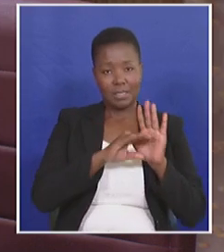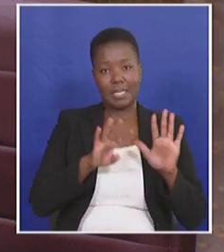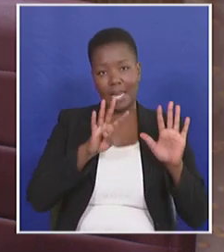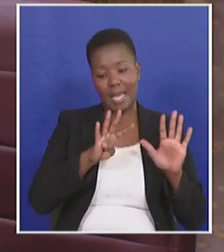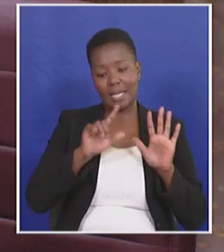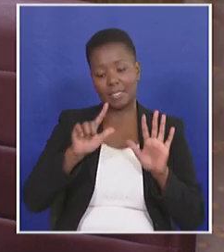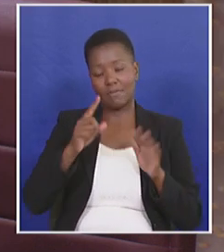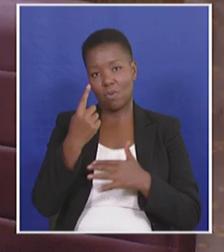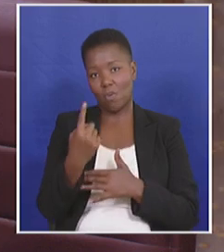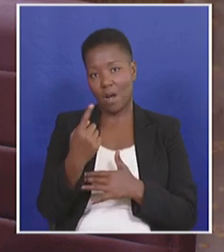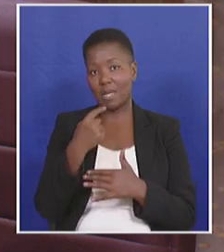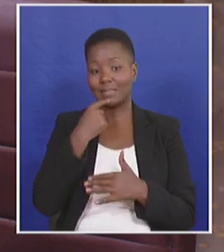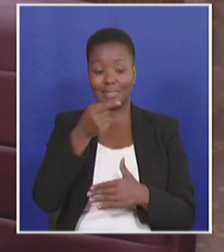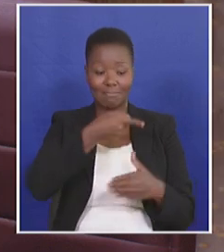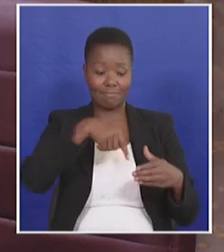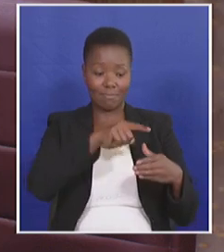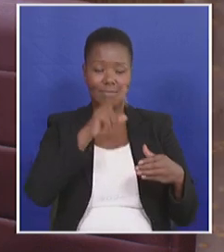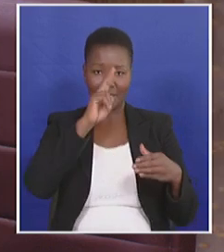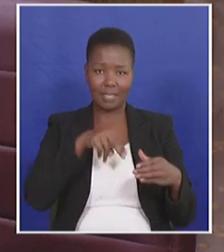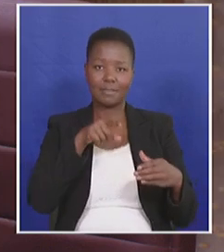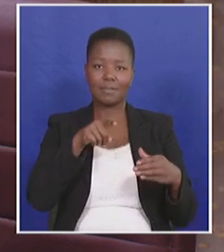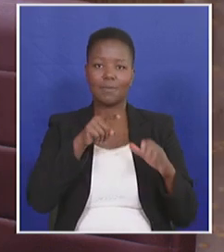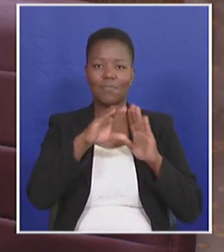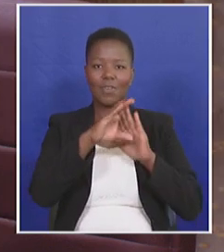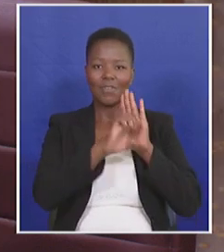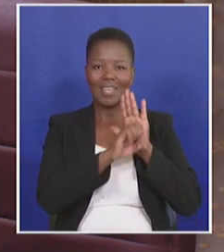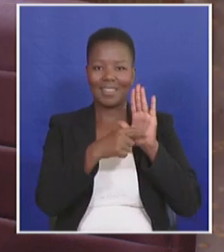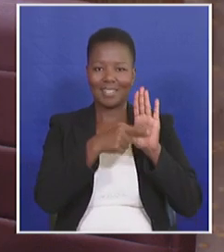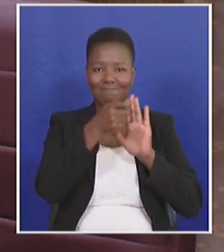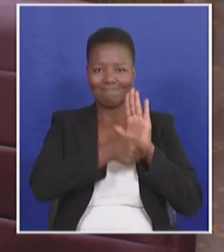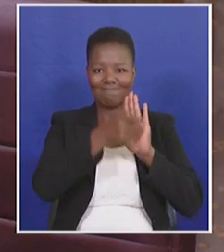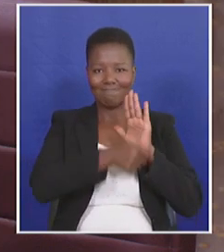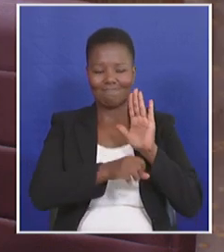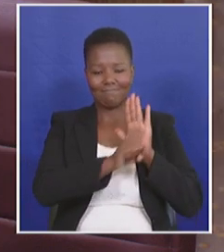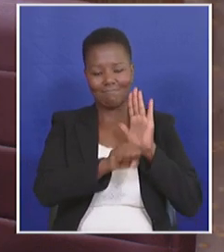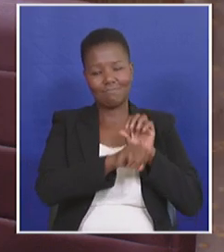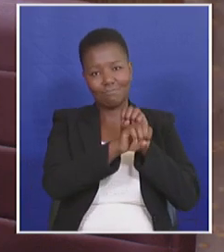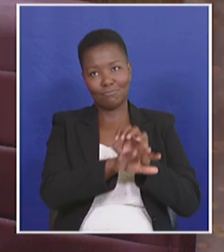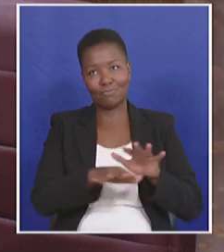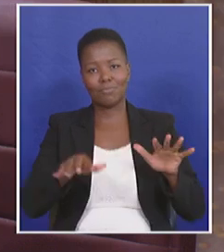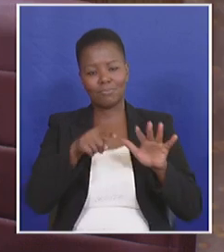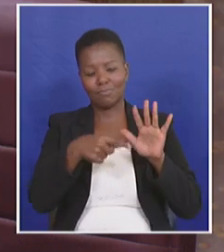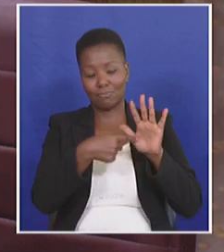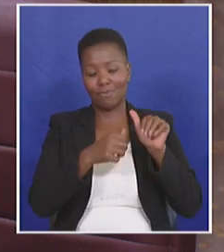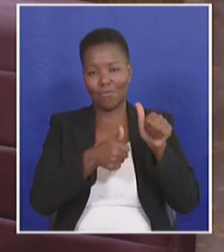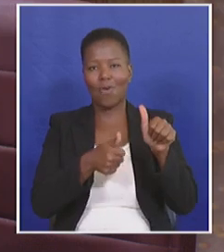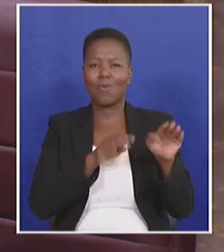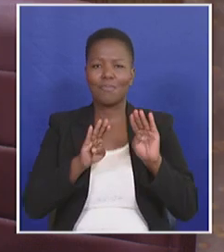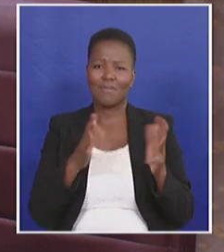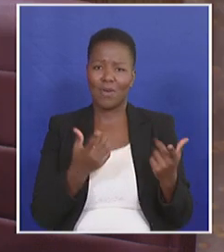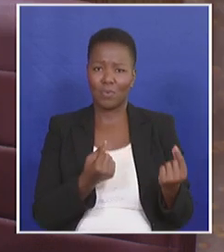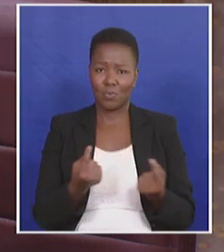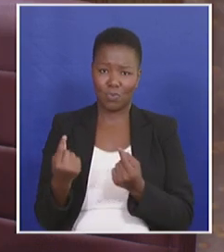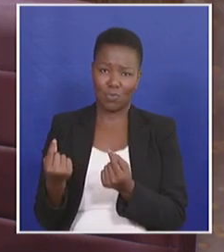National Forum to prepare and publish a code of conduct for legal practitioners, candidate legal practitioners, and juristic persons which operate